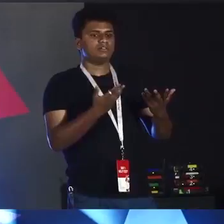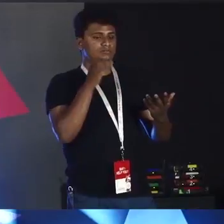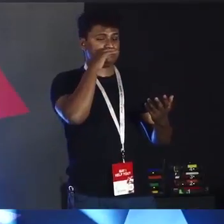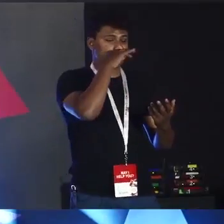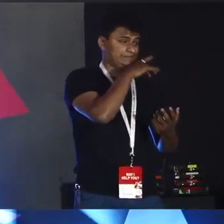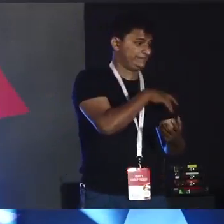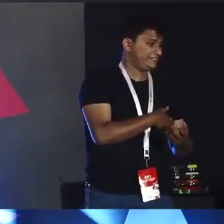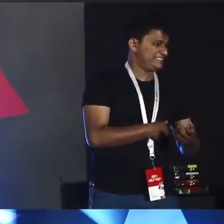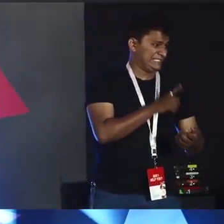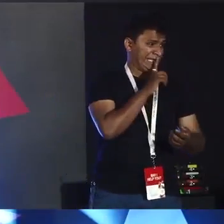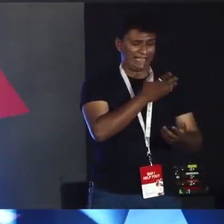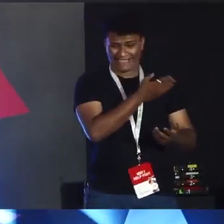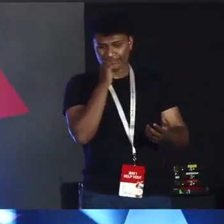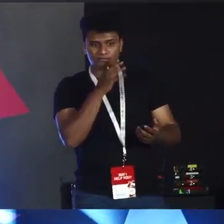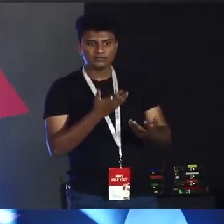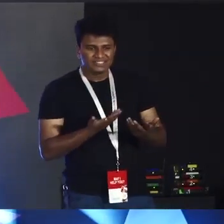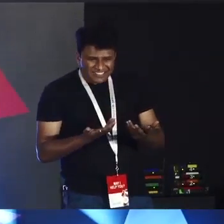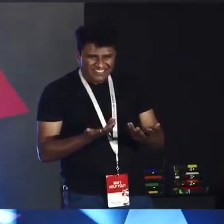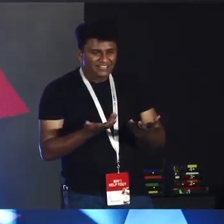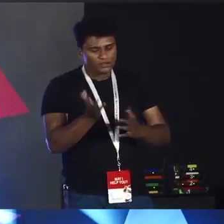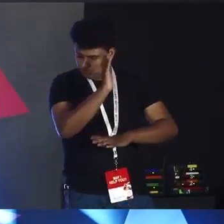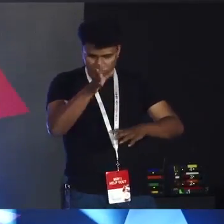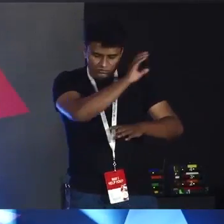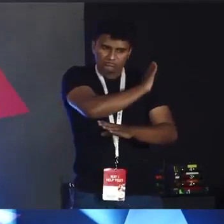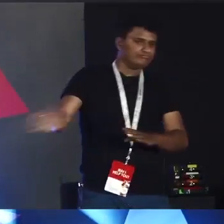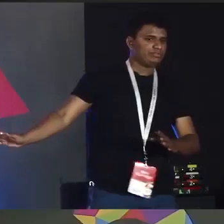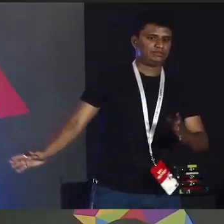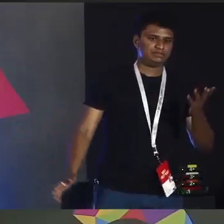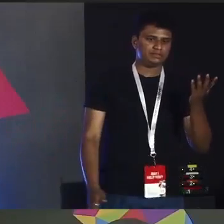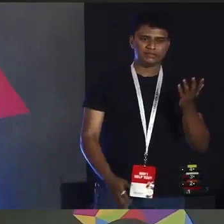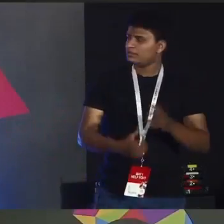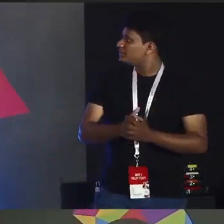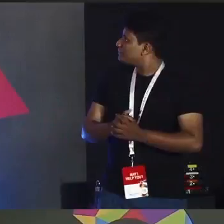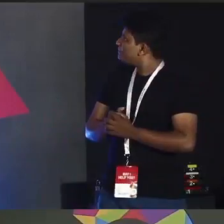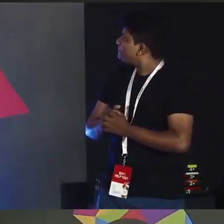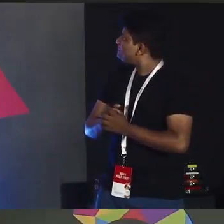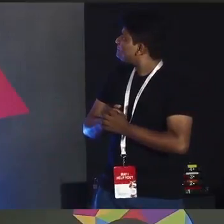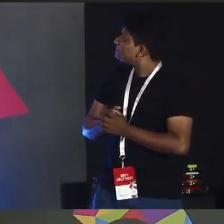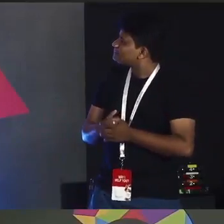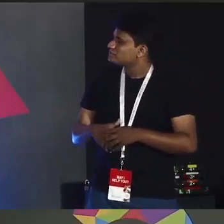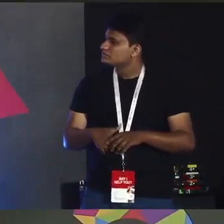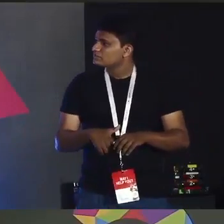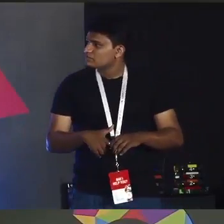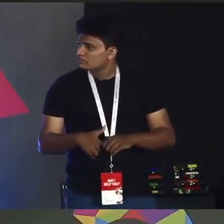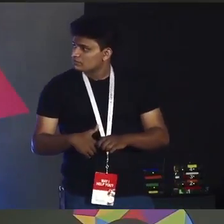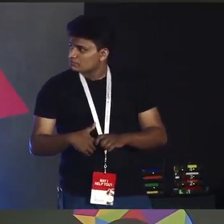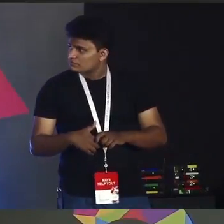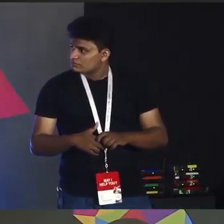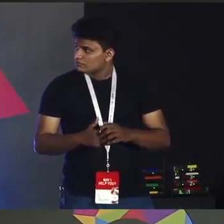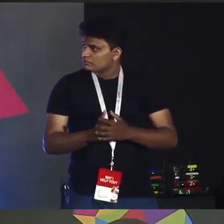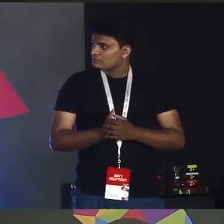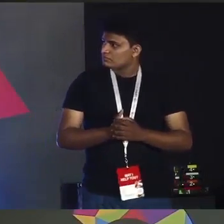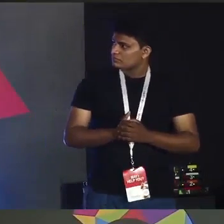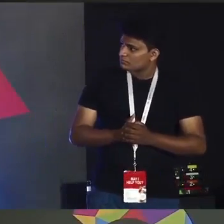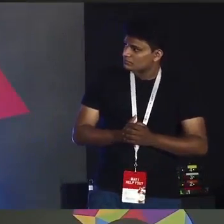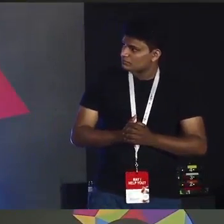dialogue. This is where a lot of people with different kind of, you know, I should not say